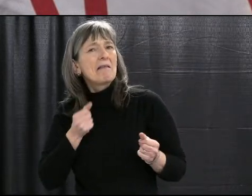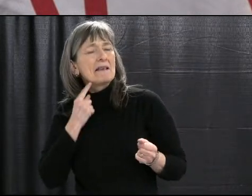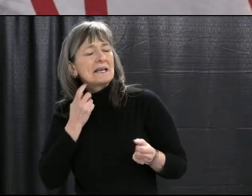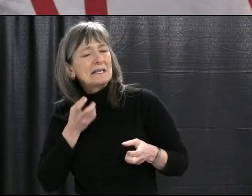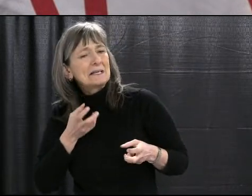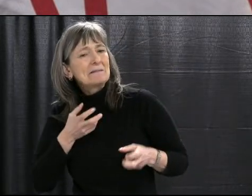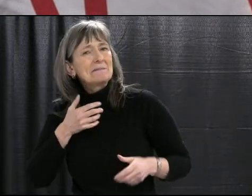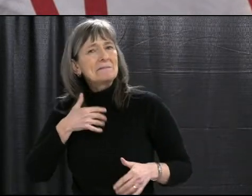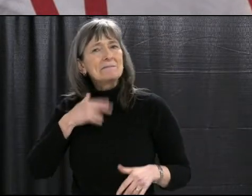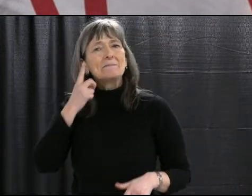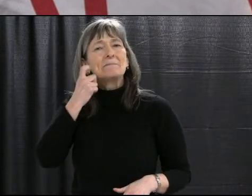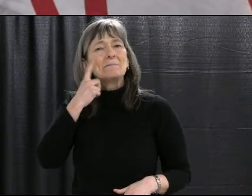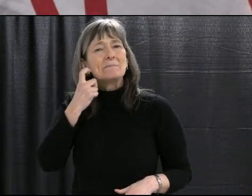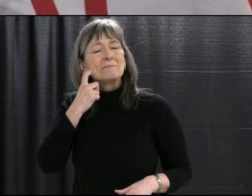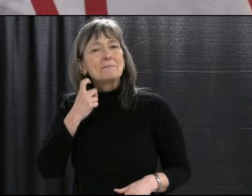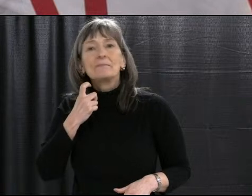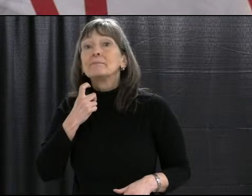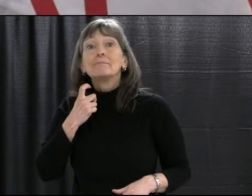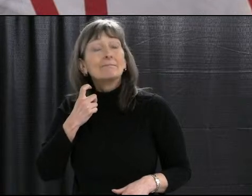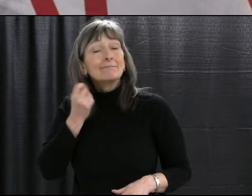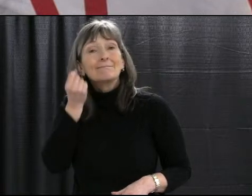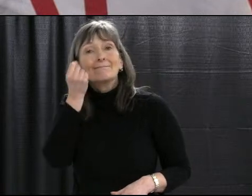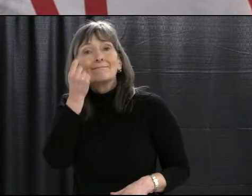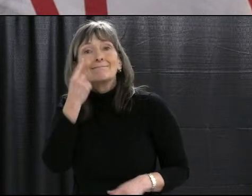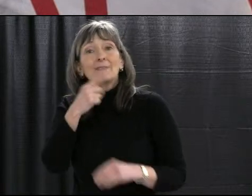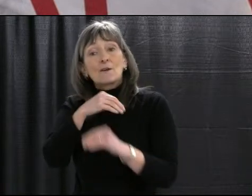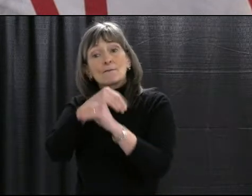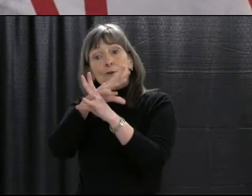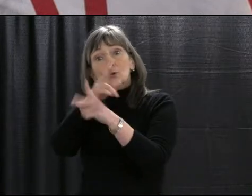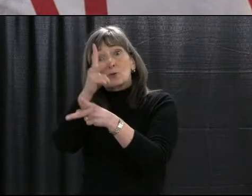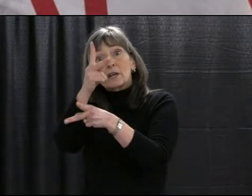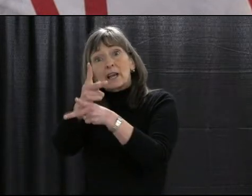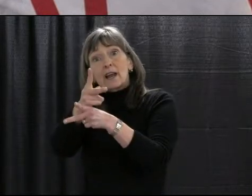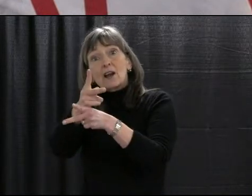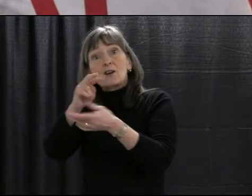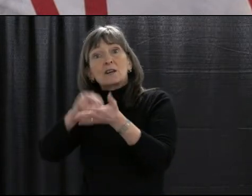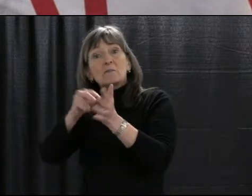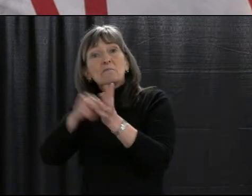not replacing on-the-ground physicians and staff.